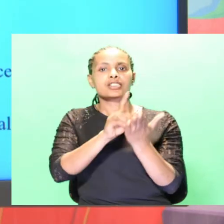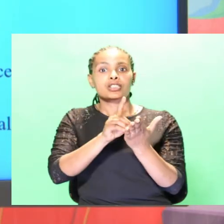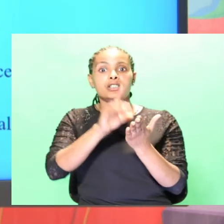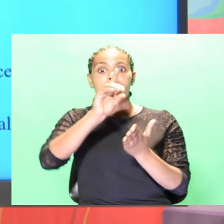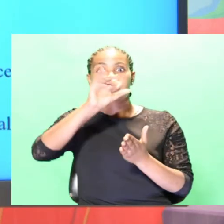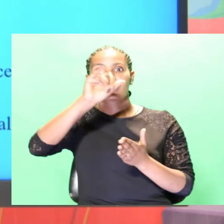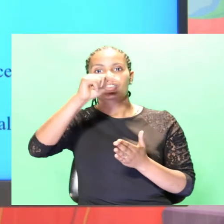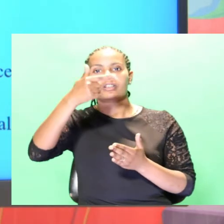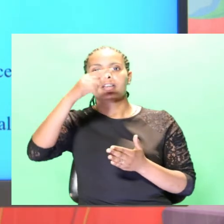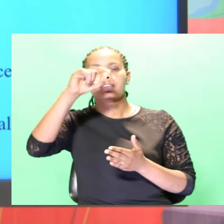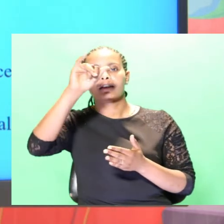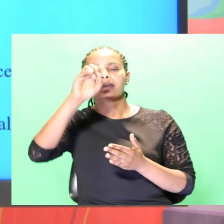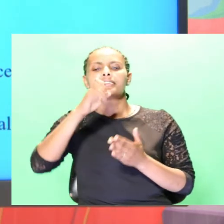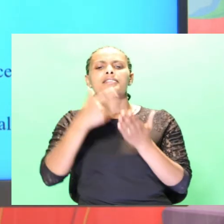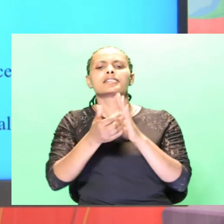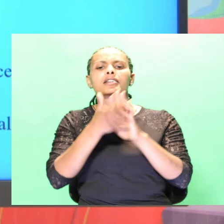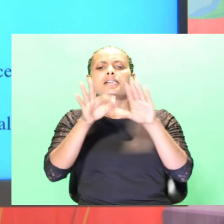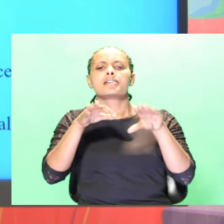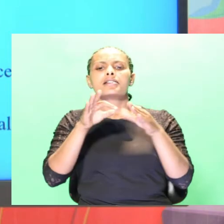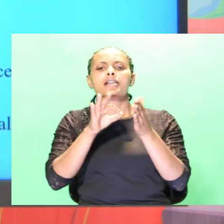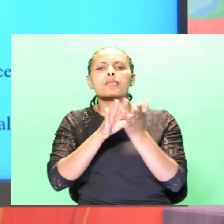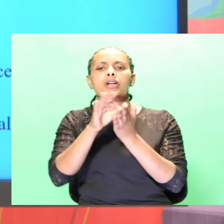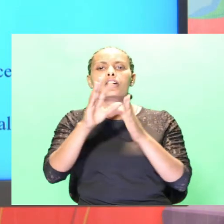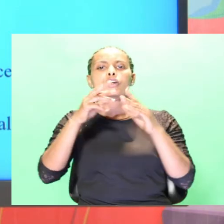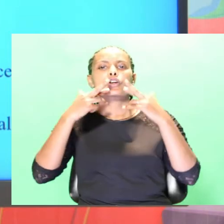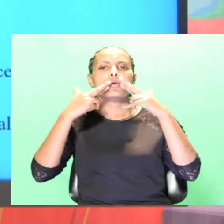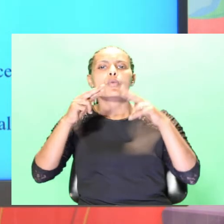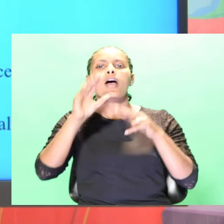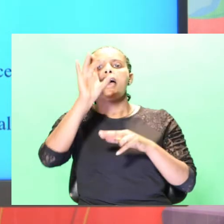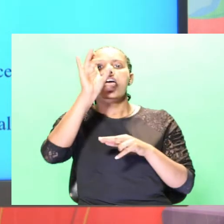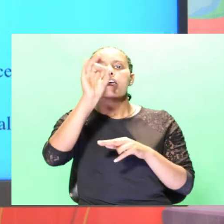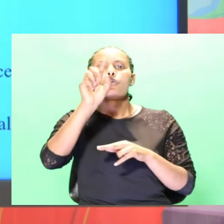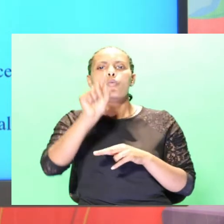retained. Therefore, this number is reported as